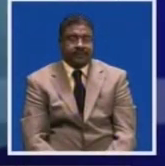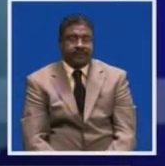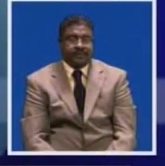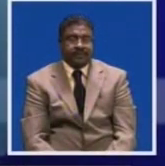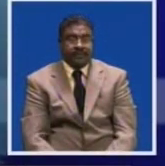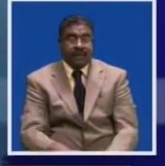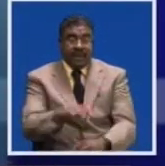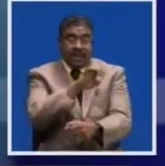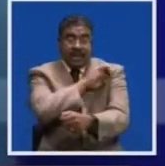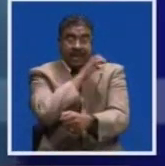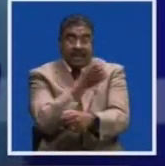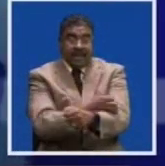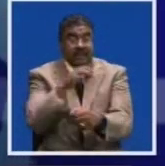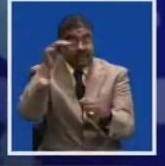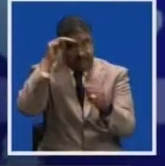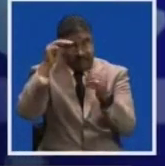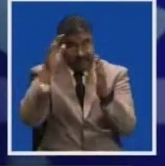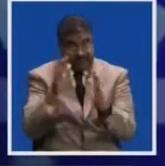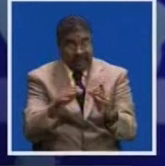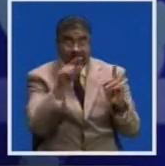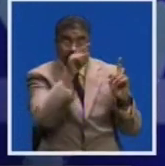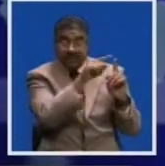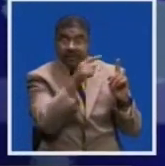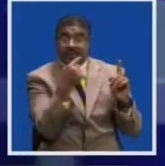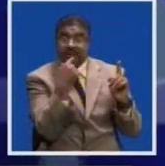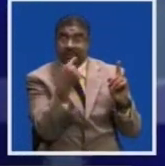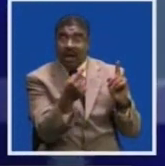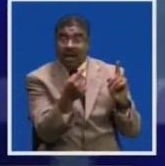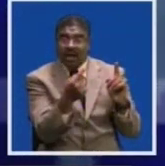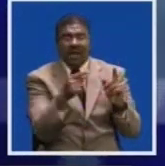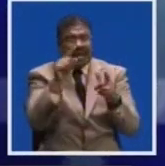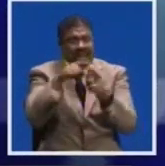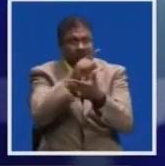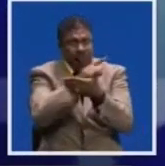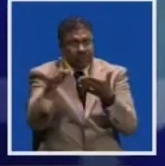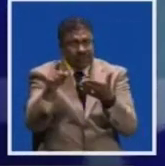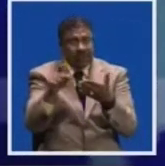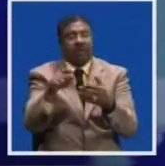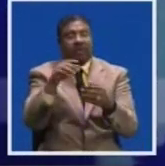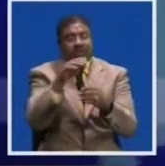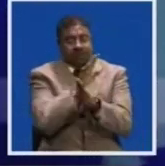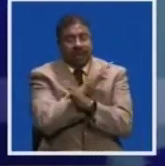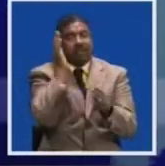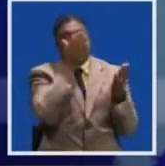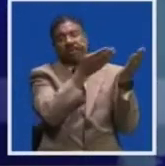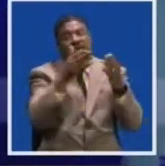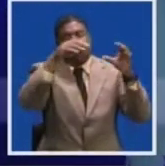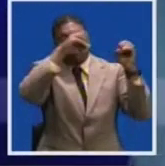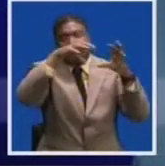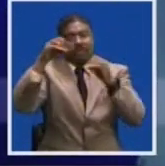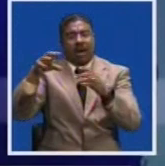Now, Energy Minister Matthew Nkua says the country will next week start importing power from Eskom South Africa at a cost